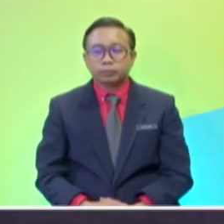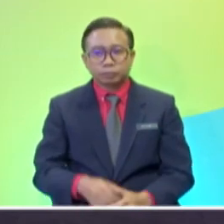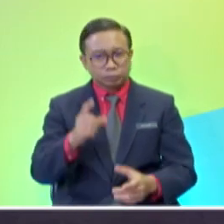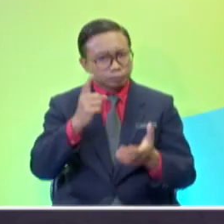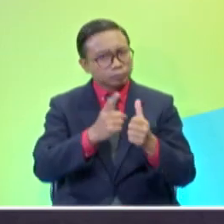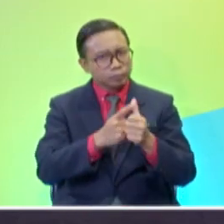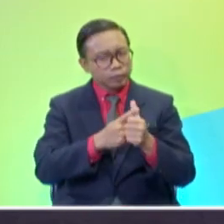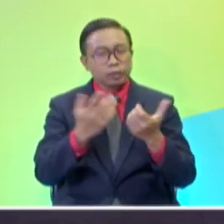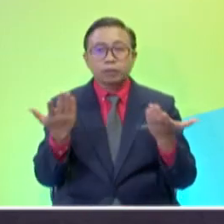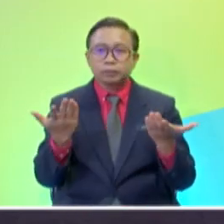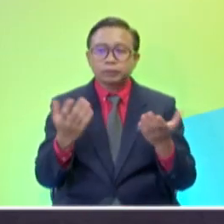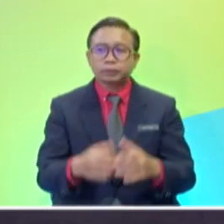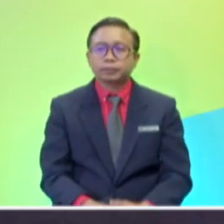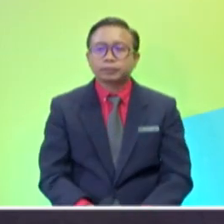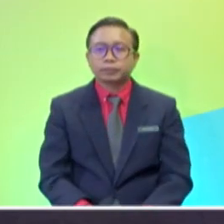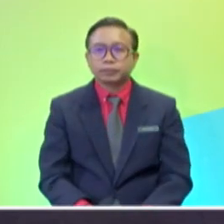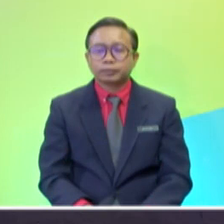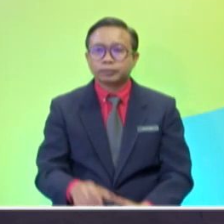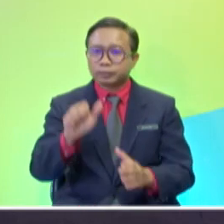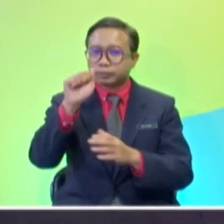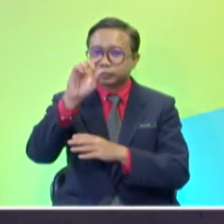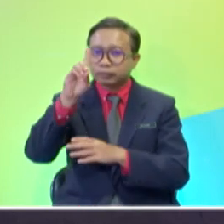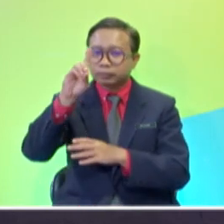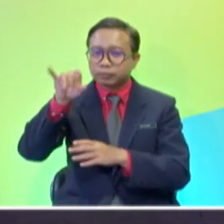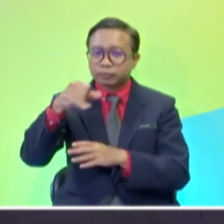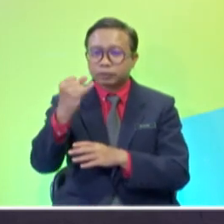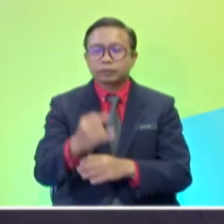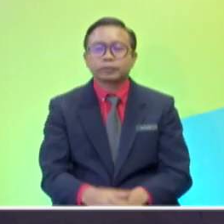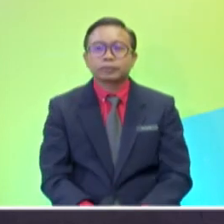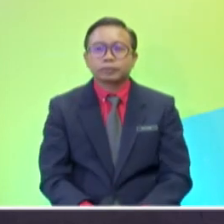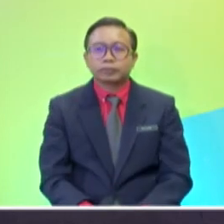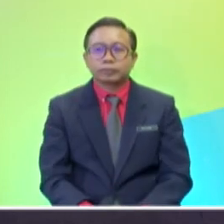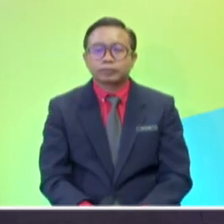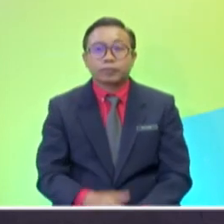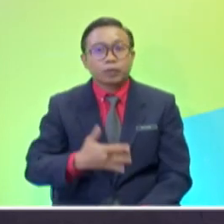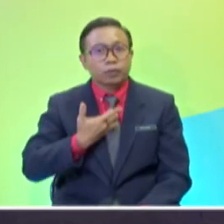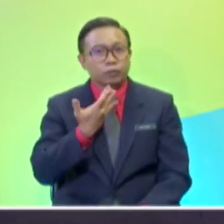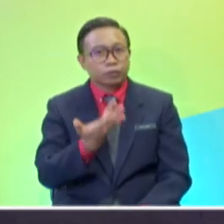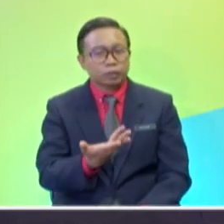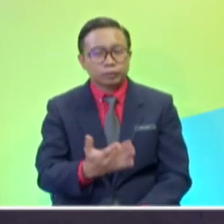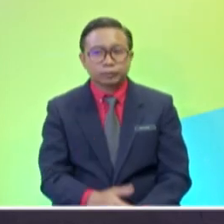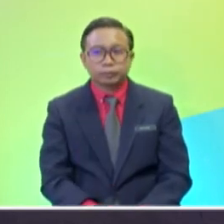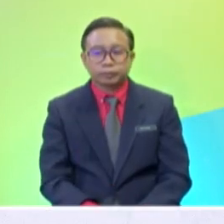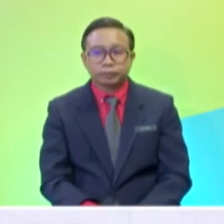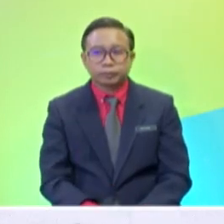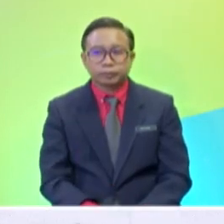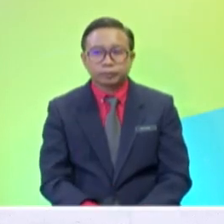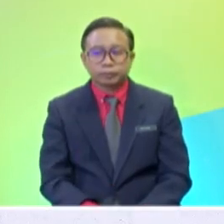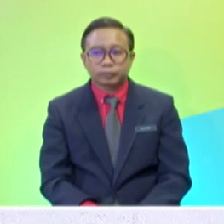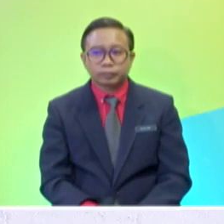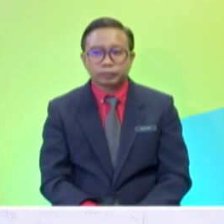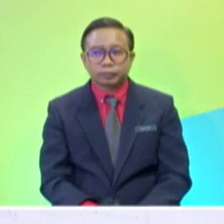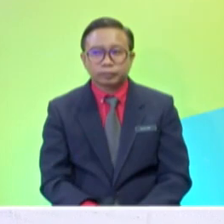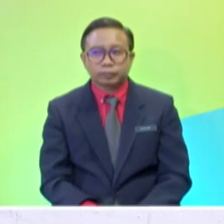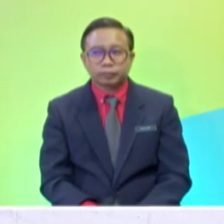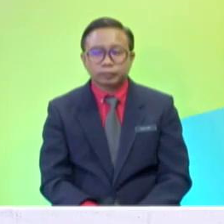post? The first ingredient was adjectives. Okay, you Or need to have feelings. adjectives, okay? All